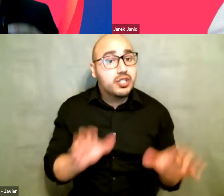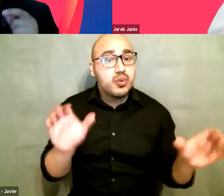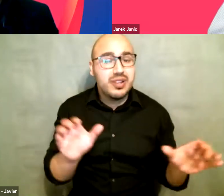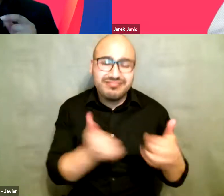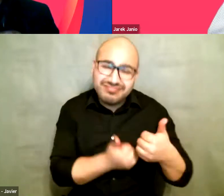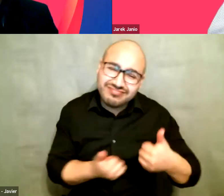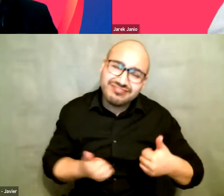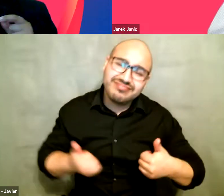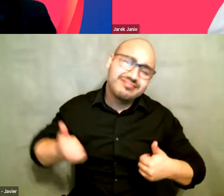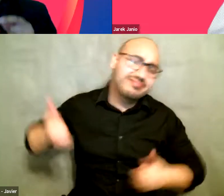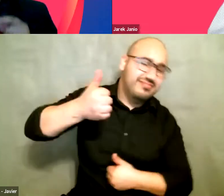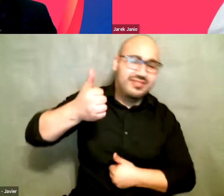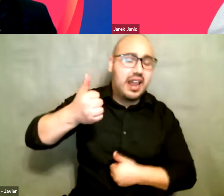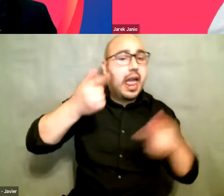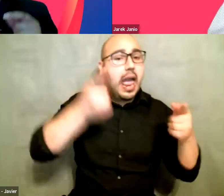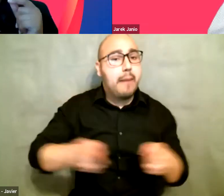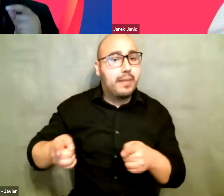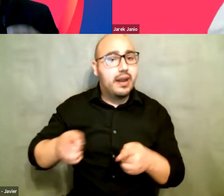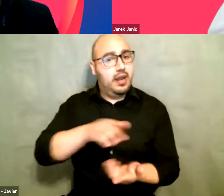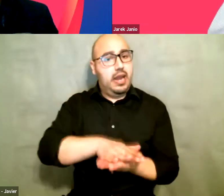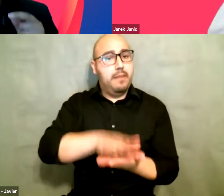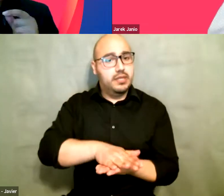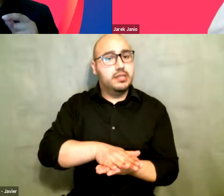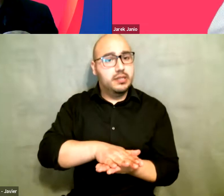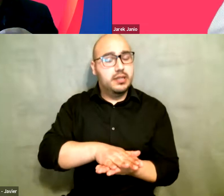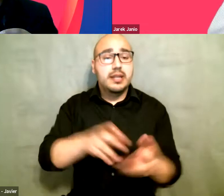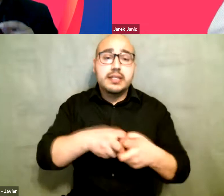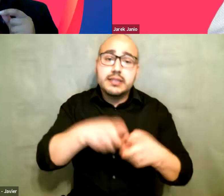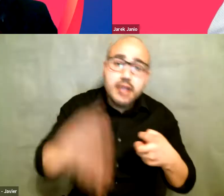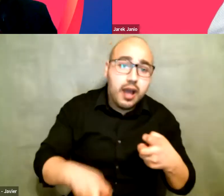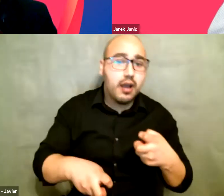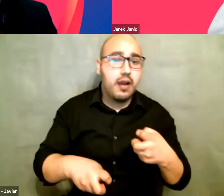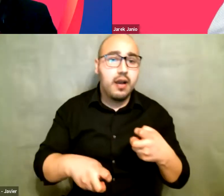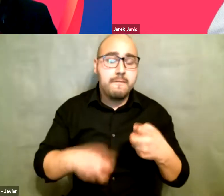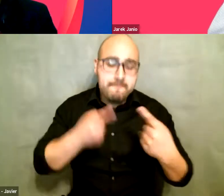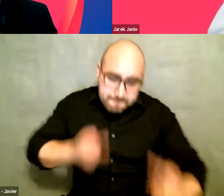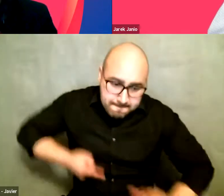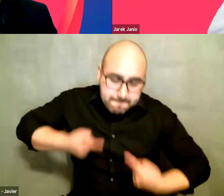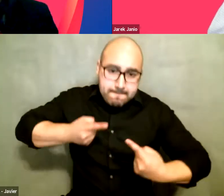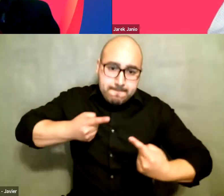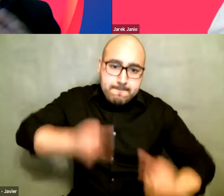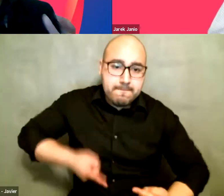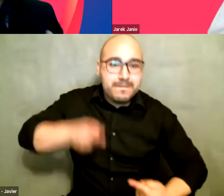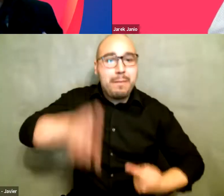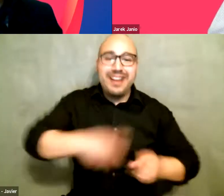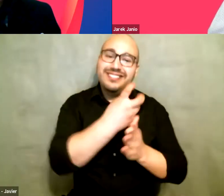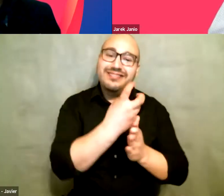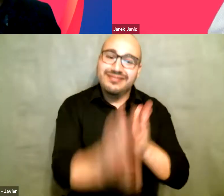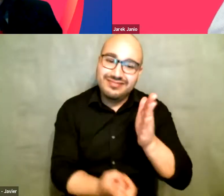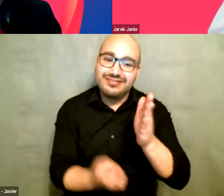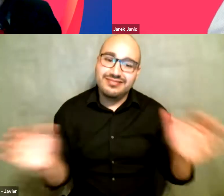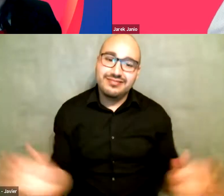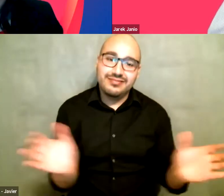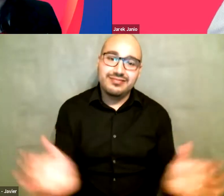most important thing happening on our campuses. It is difficult, it is hard, but we have to lean into it. Now, having said